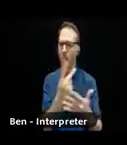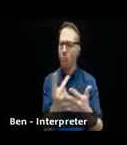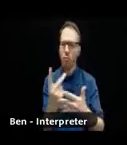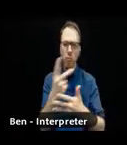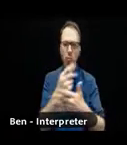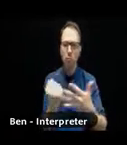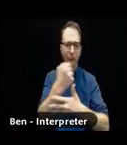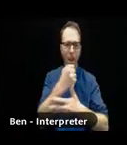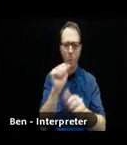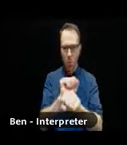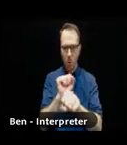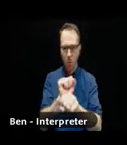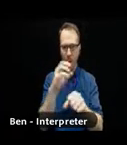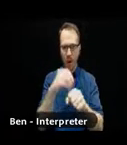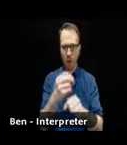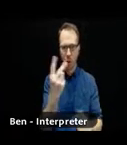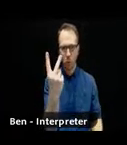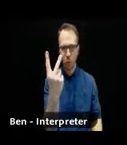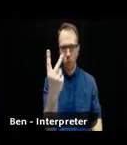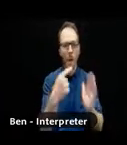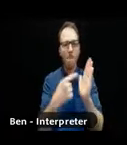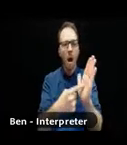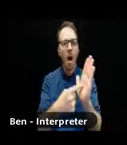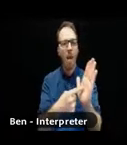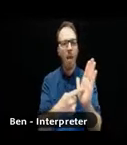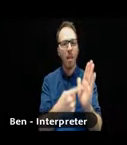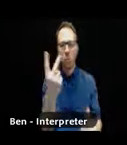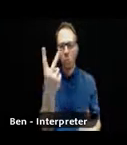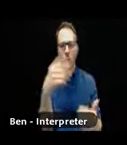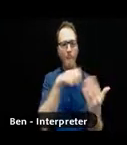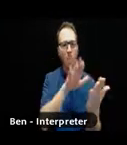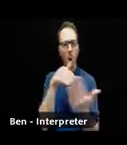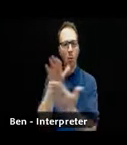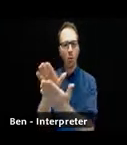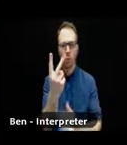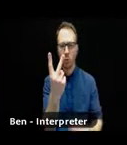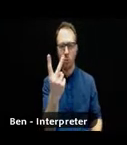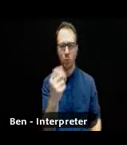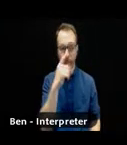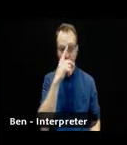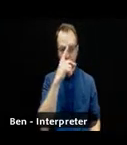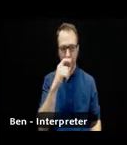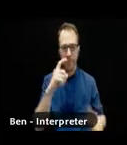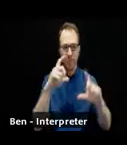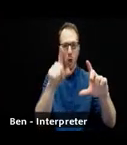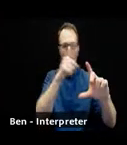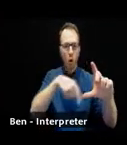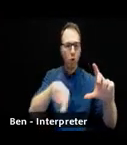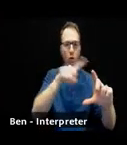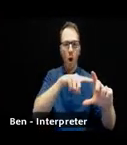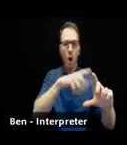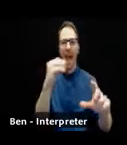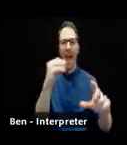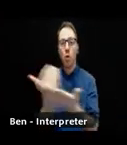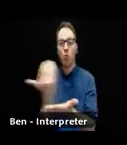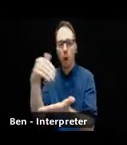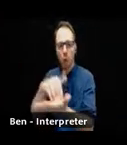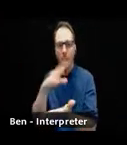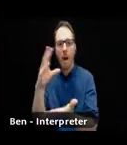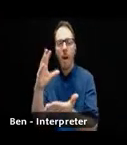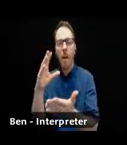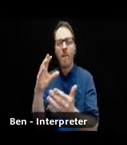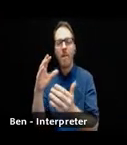in two models or approaches, and those are CIRCLE and restorative community conferencing. And CIRCLE